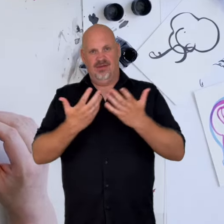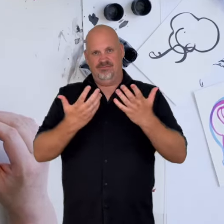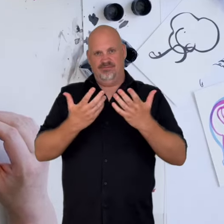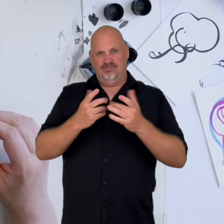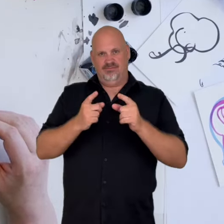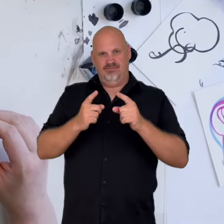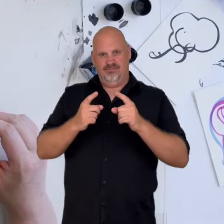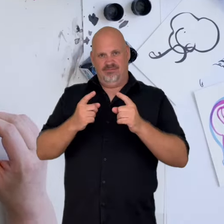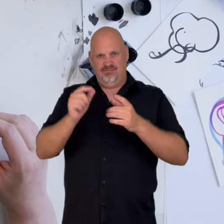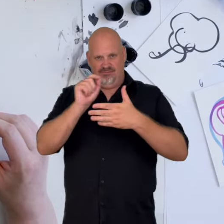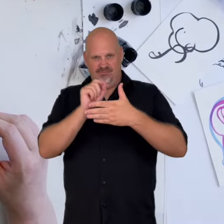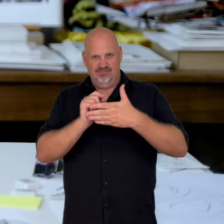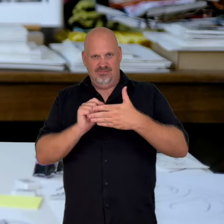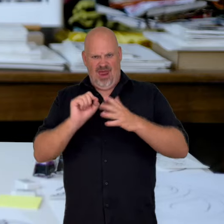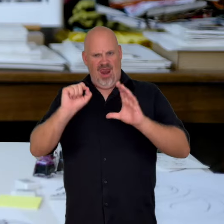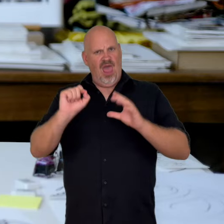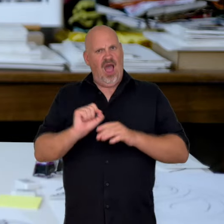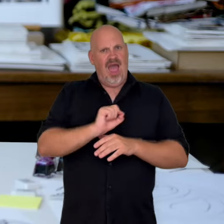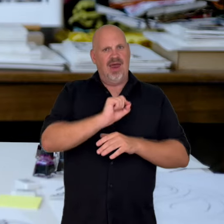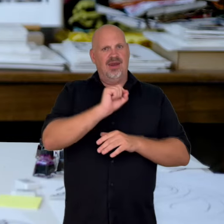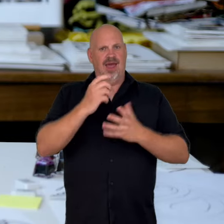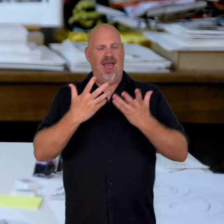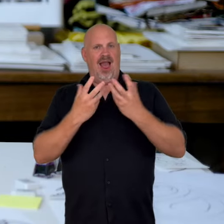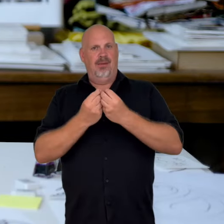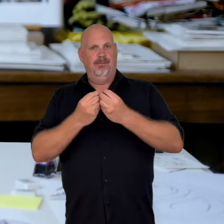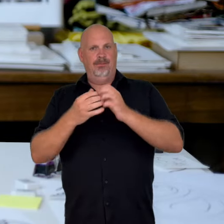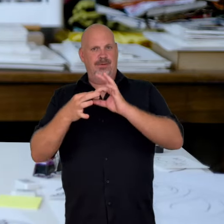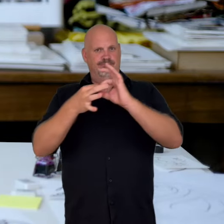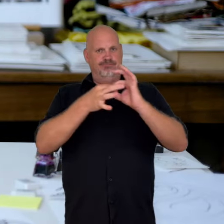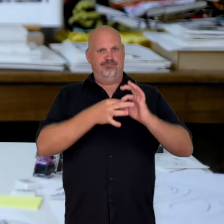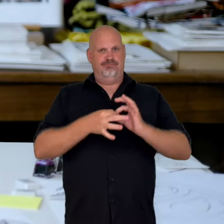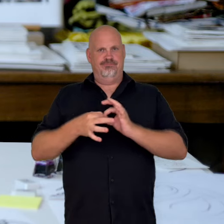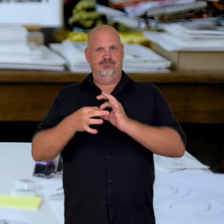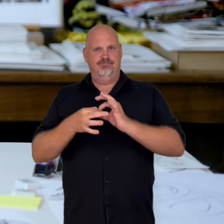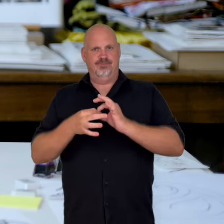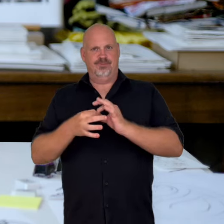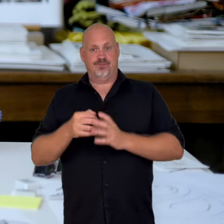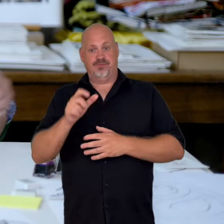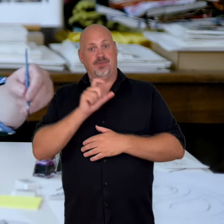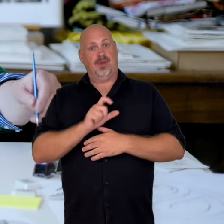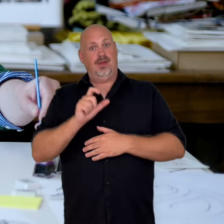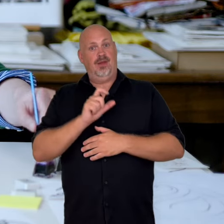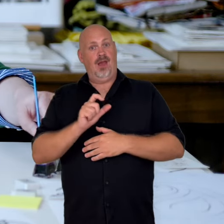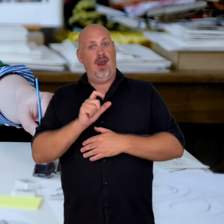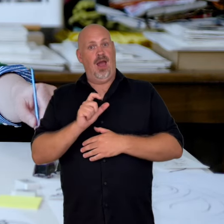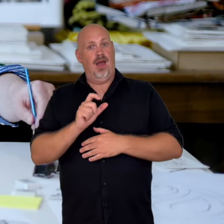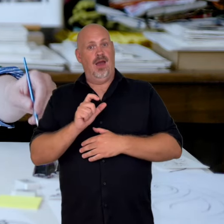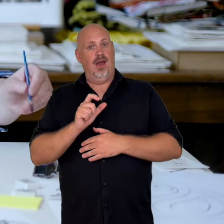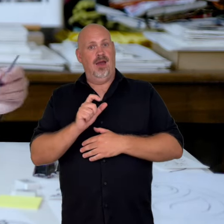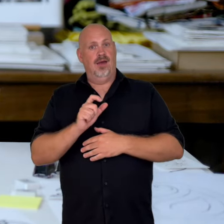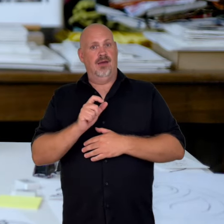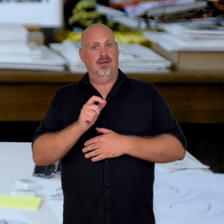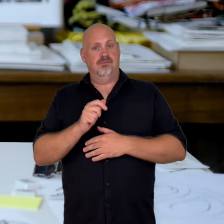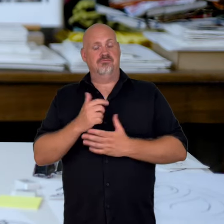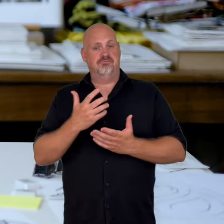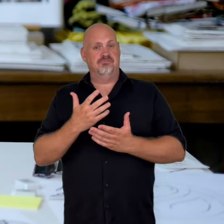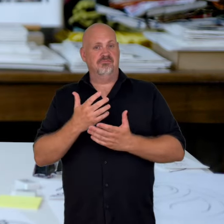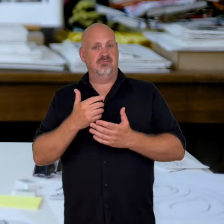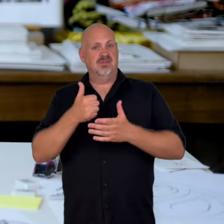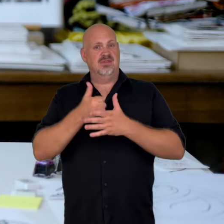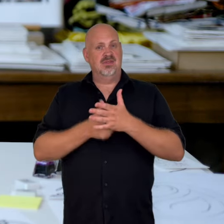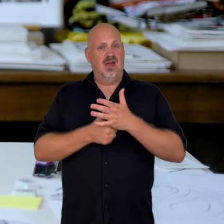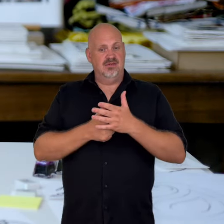finishing, there's been a few worlds to work on. We've done the initial outline, and then we've worked